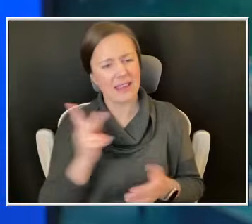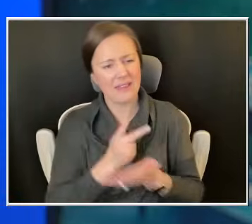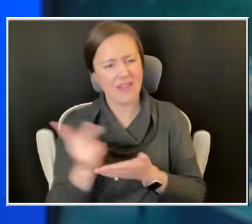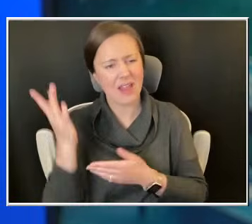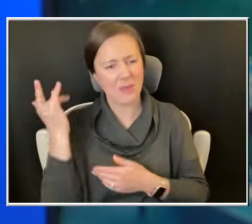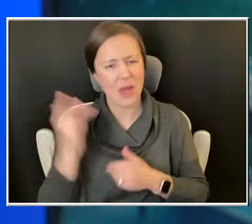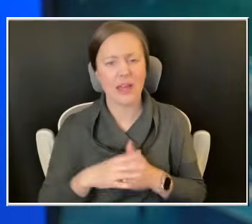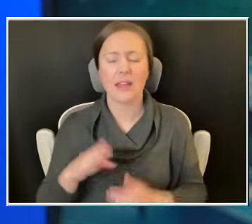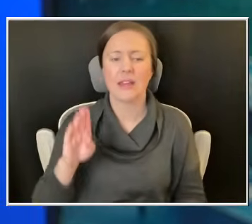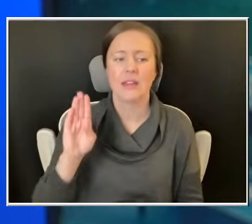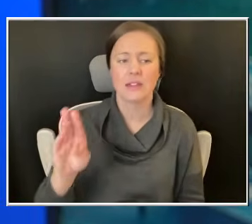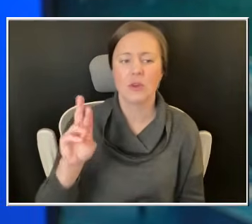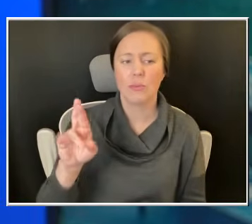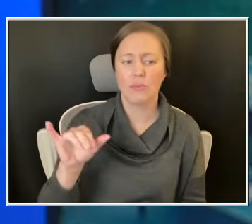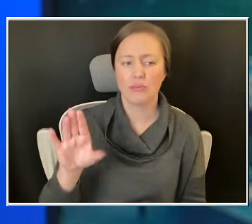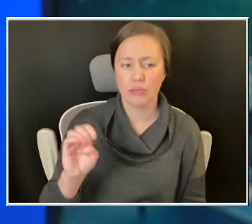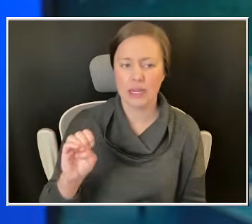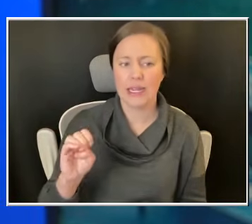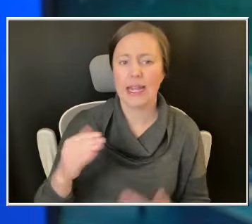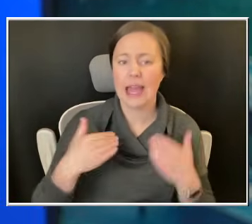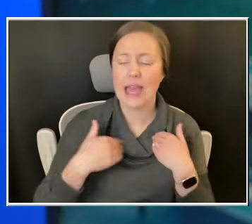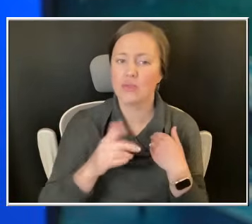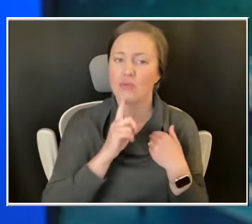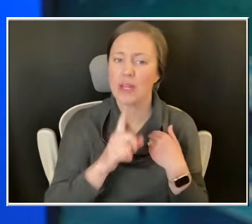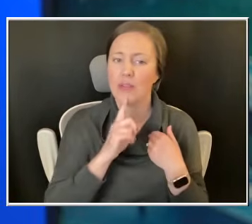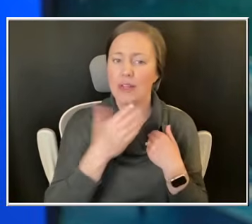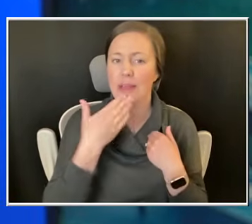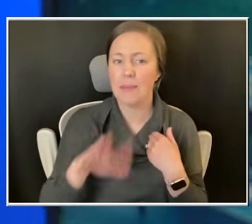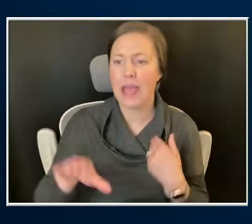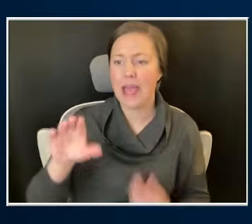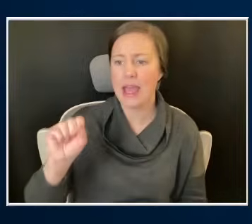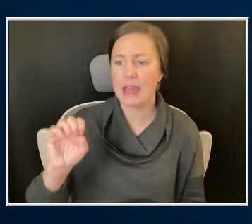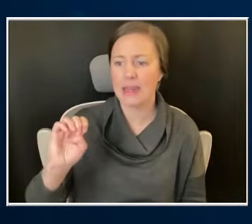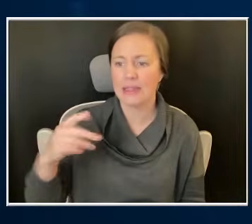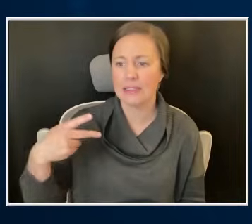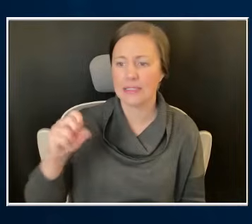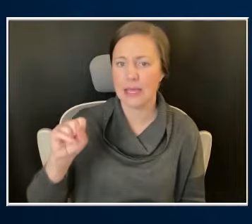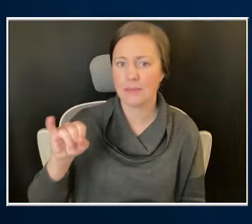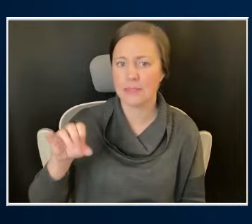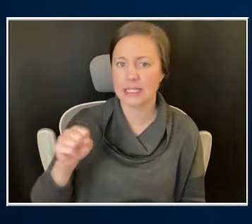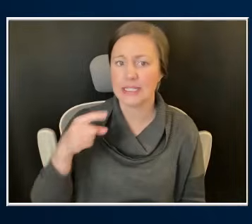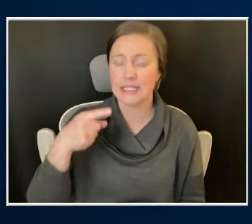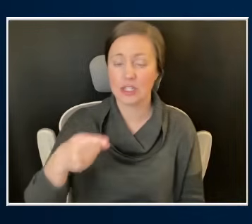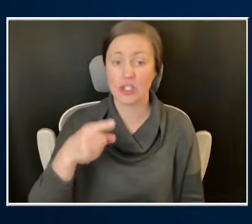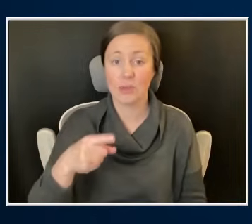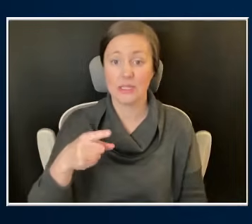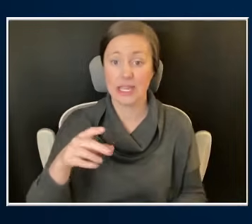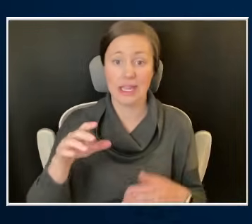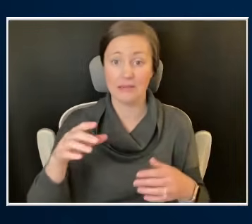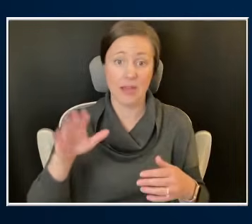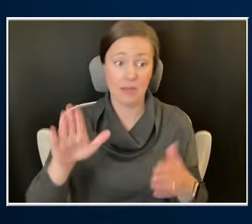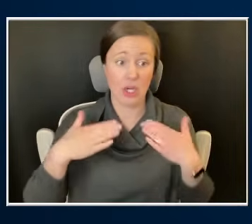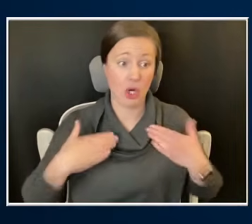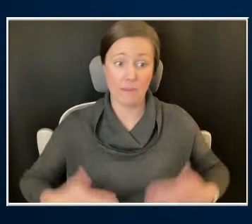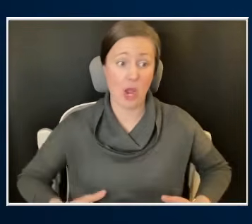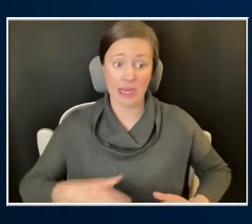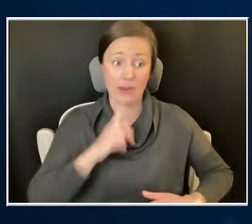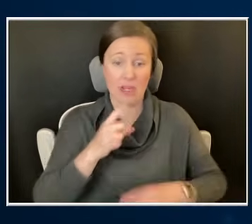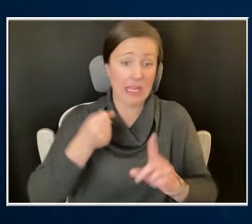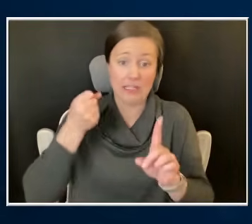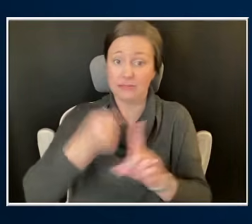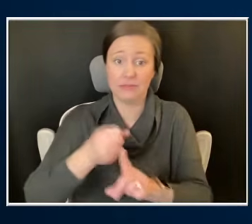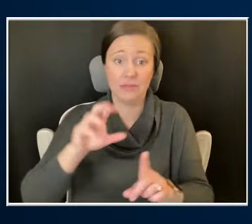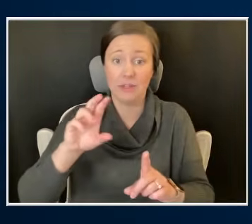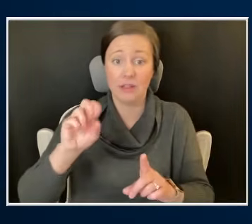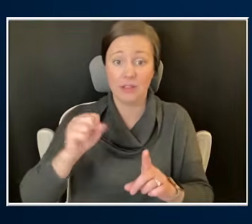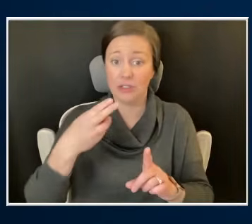had really bad sepsis. She was in shock around pregnancy. Pregnant women can get really, really sick with